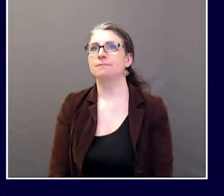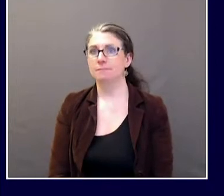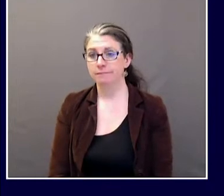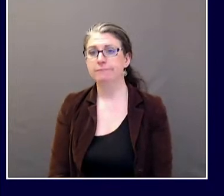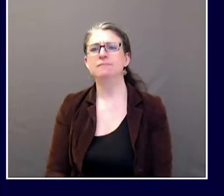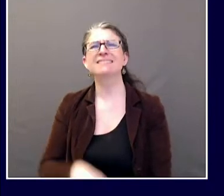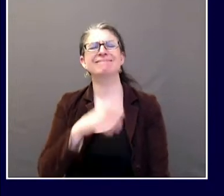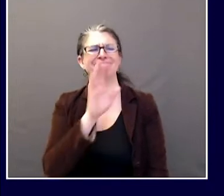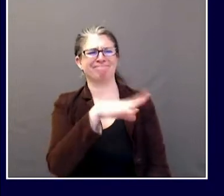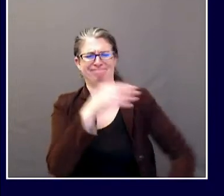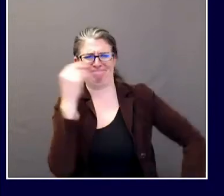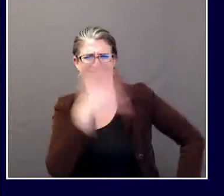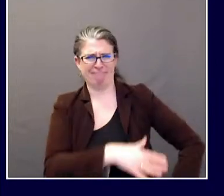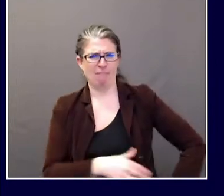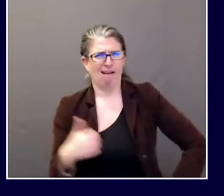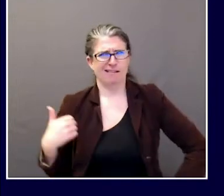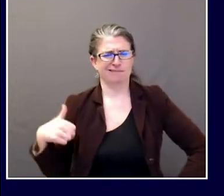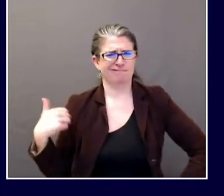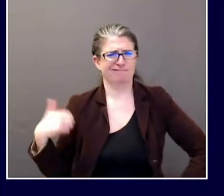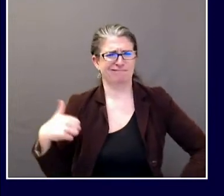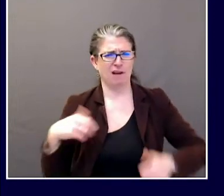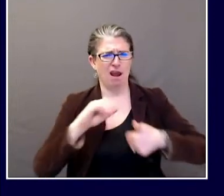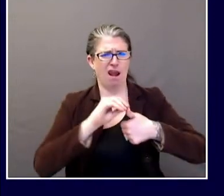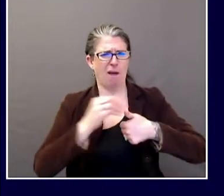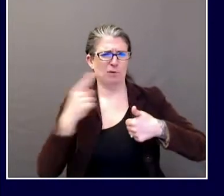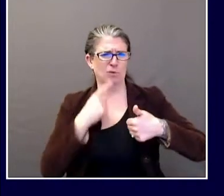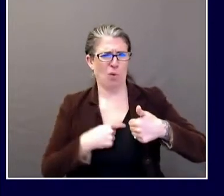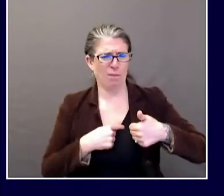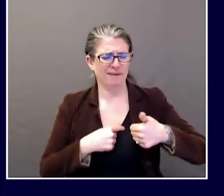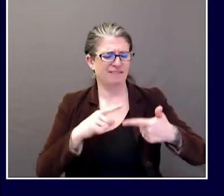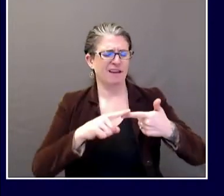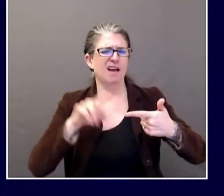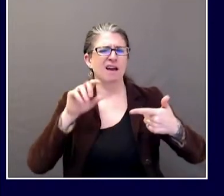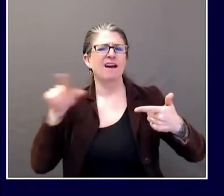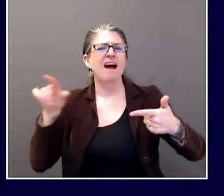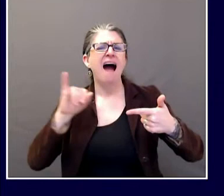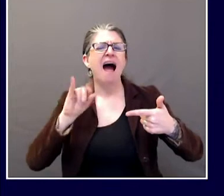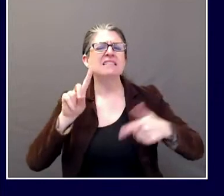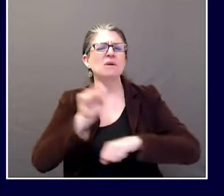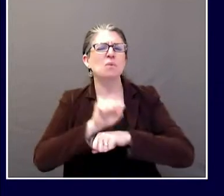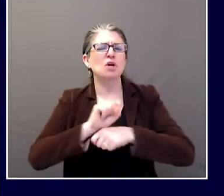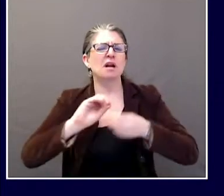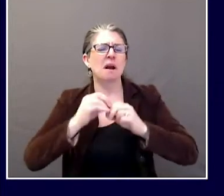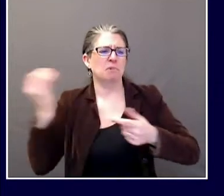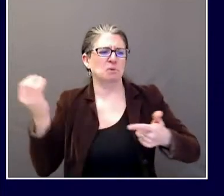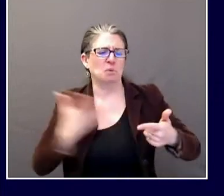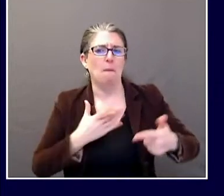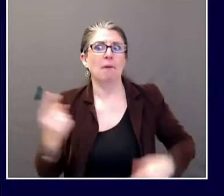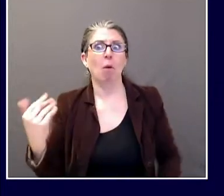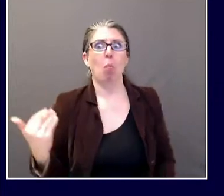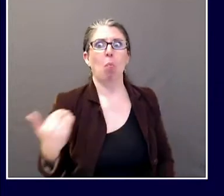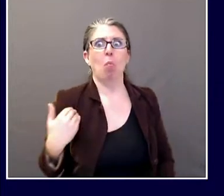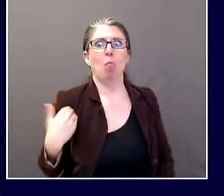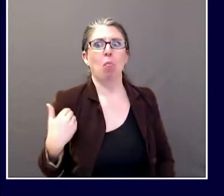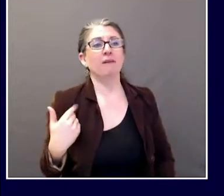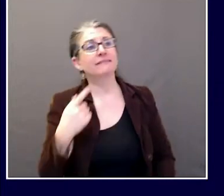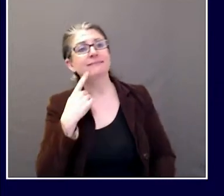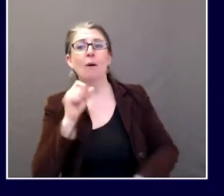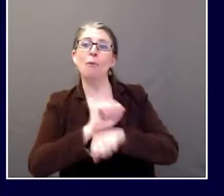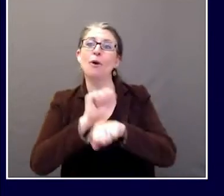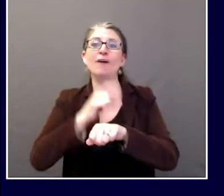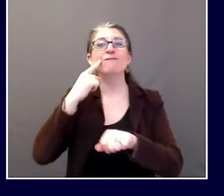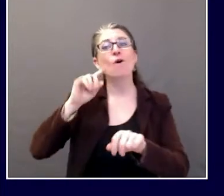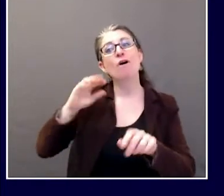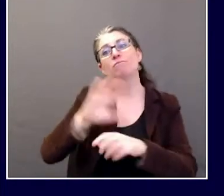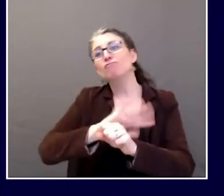would be the right way to go about that. Great, thank you. And what kind of time frame are you looking at for the phone system you were talking